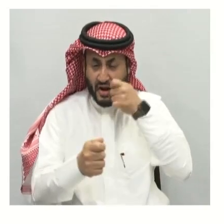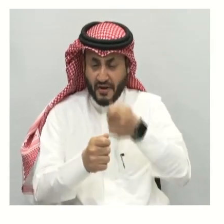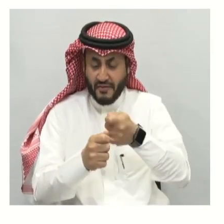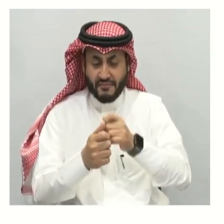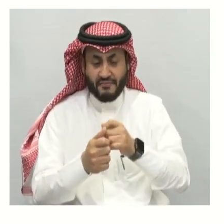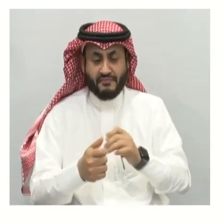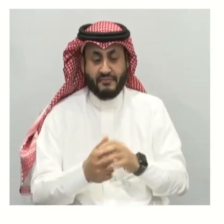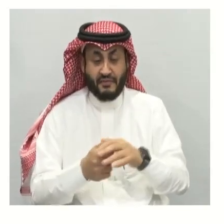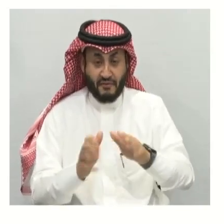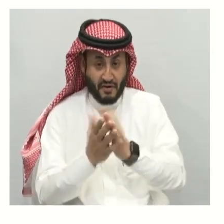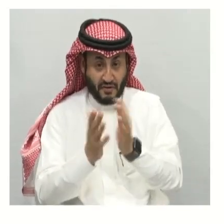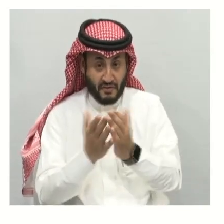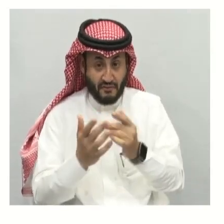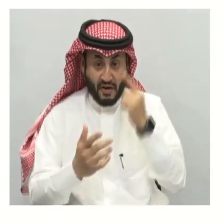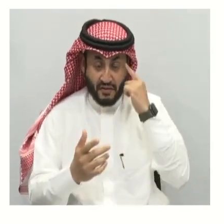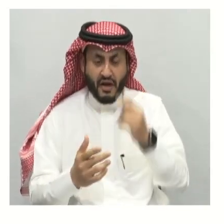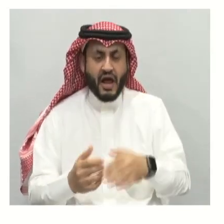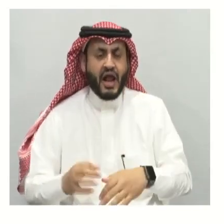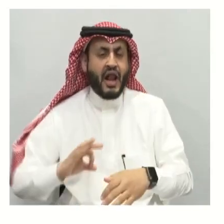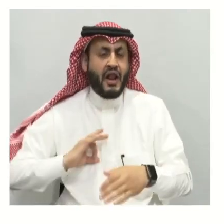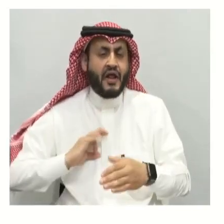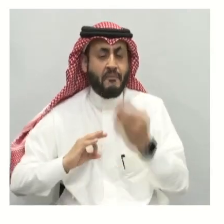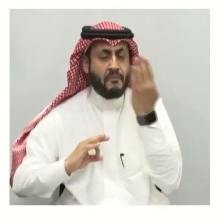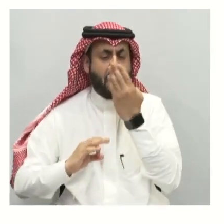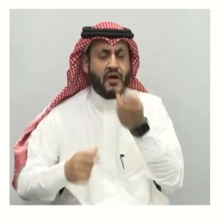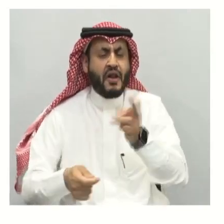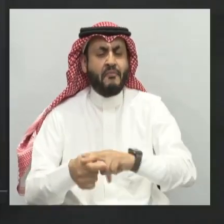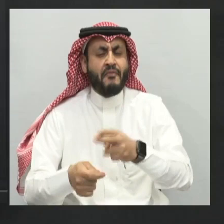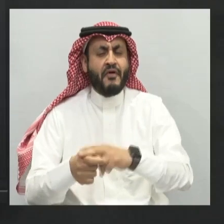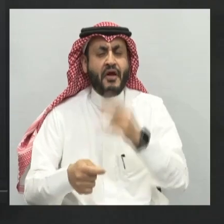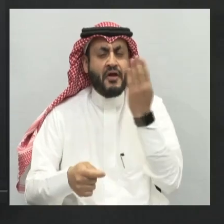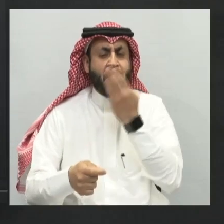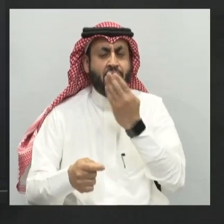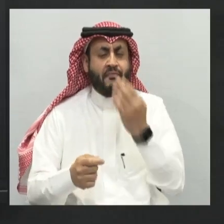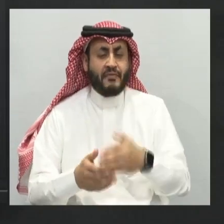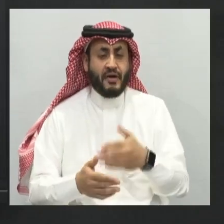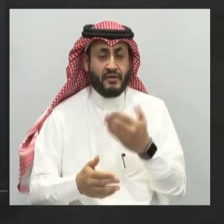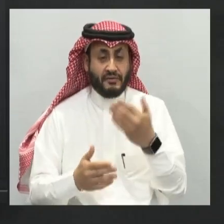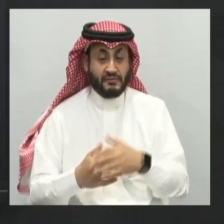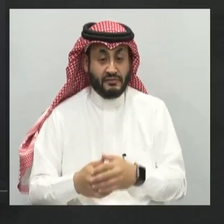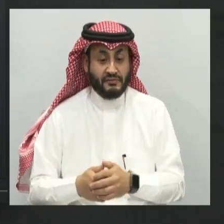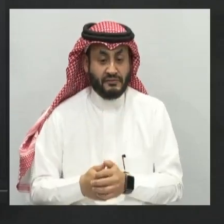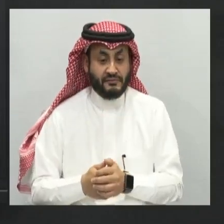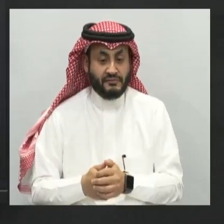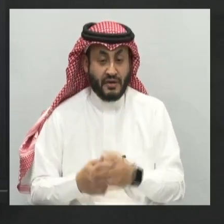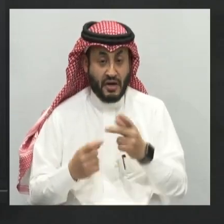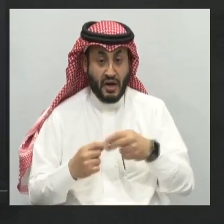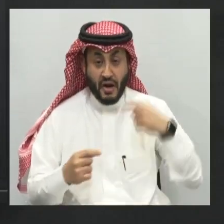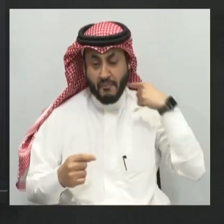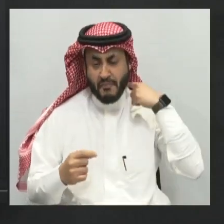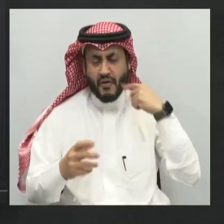has books. Maybe this person, he loves to study and read and he has a certain love for